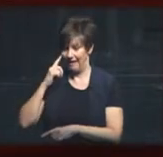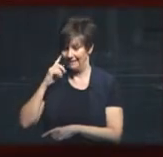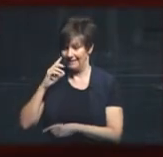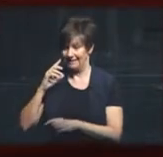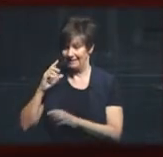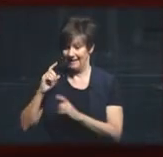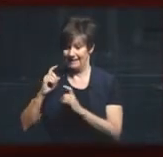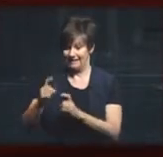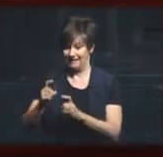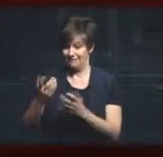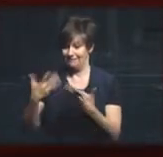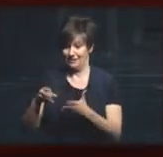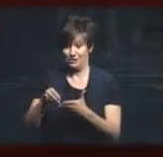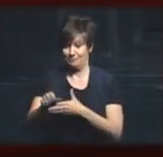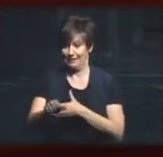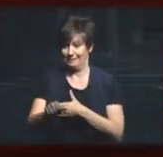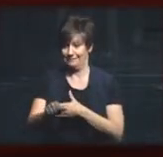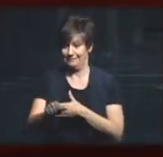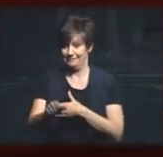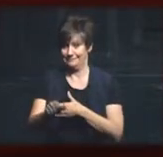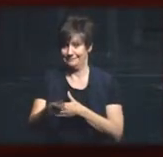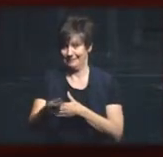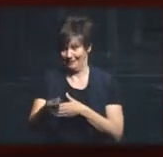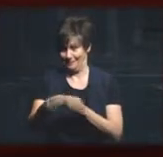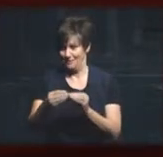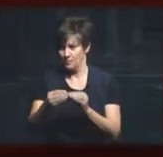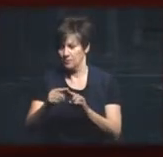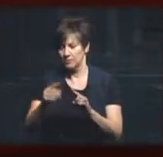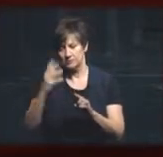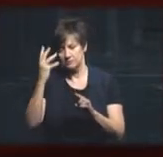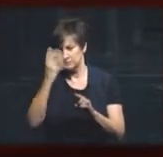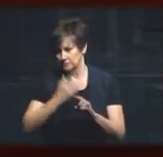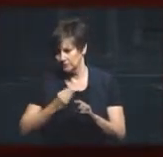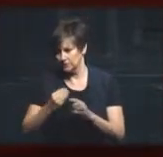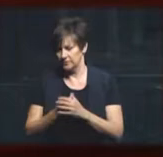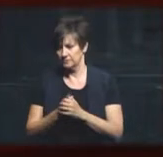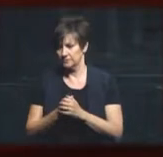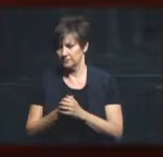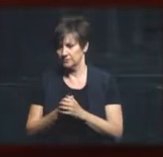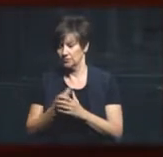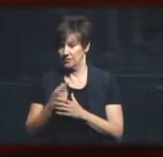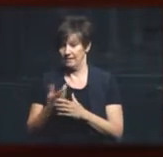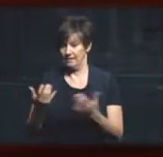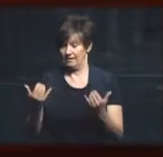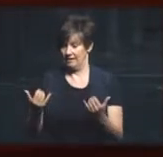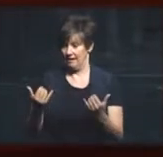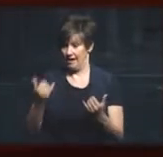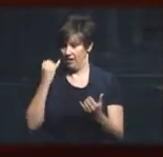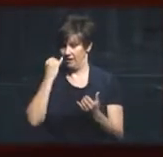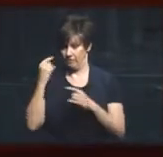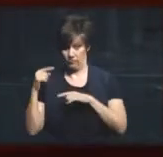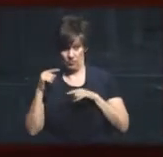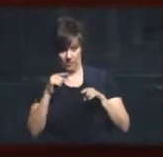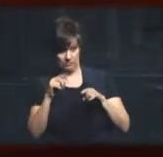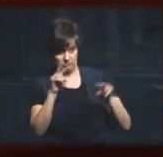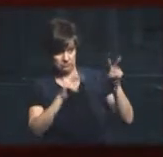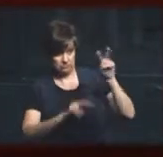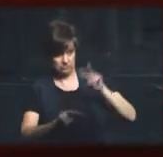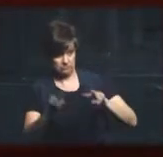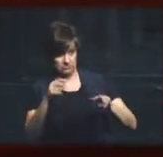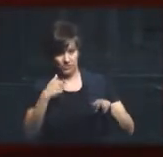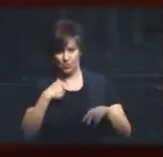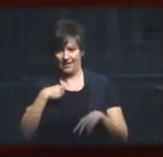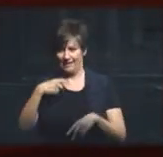spent and then a little more, but it is really beautiful space. One of the things that right now, if you go and see the space, is we have plate